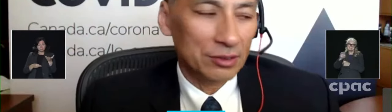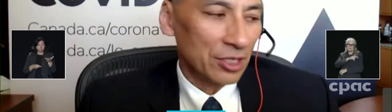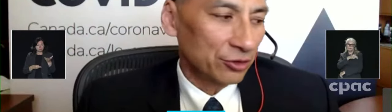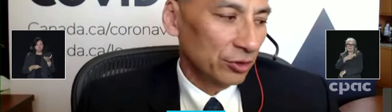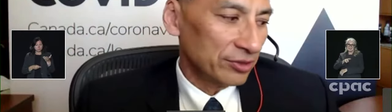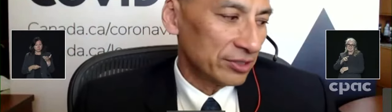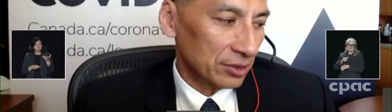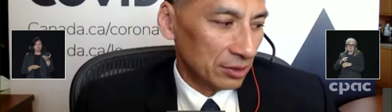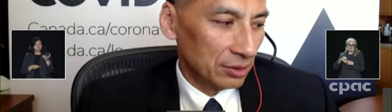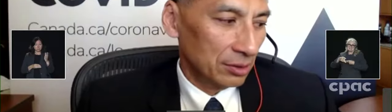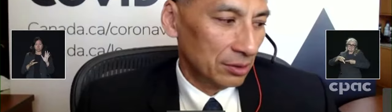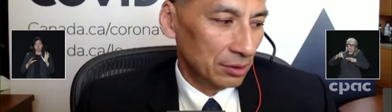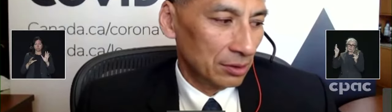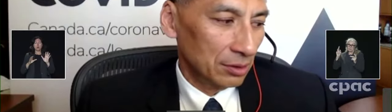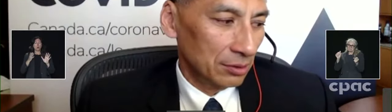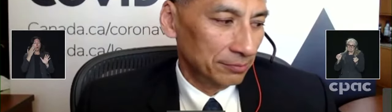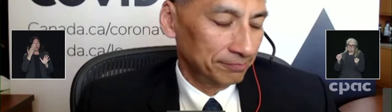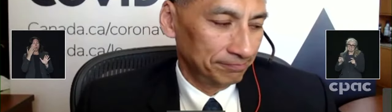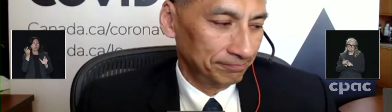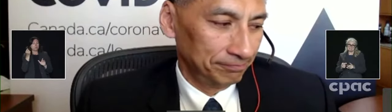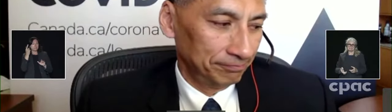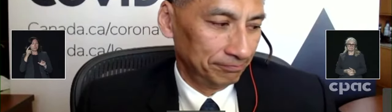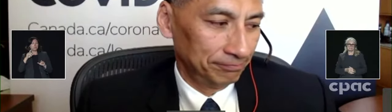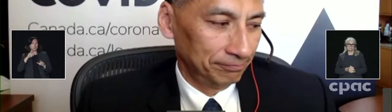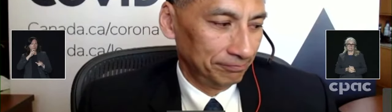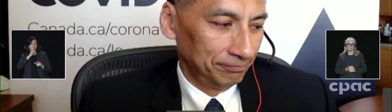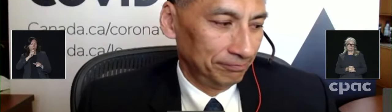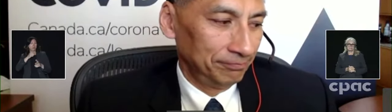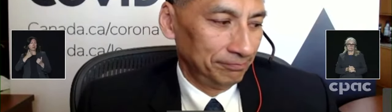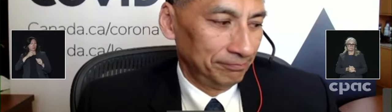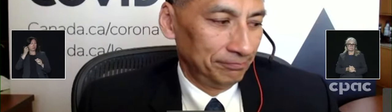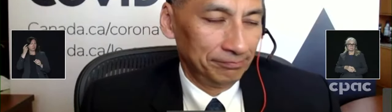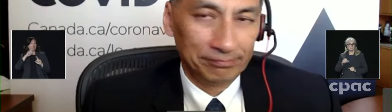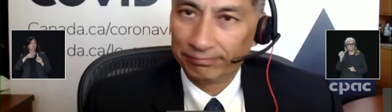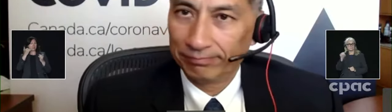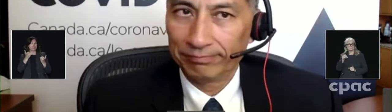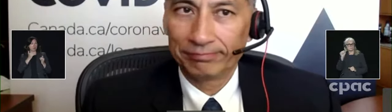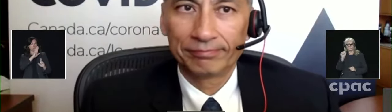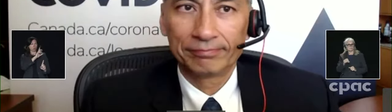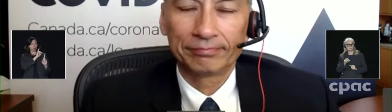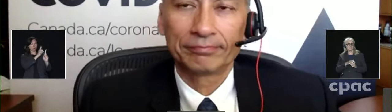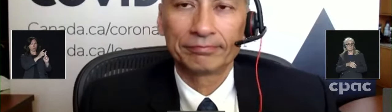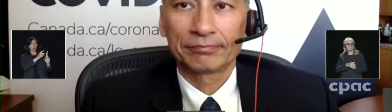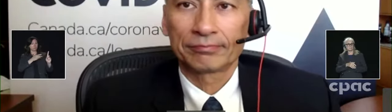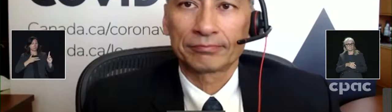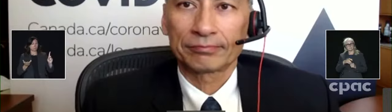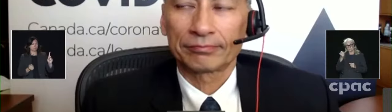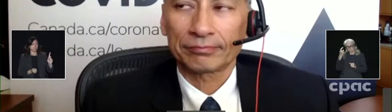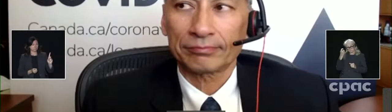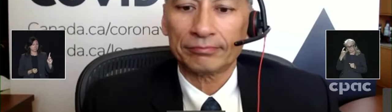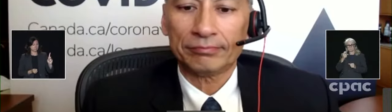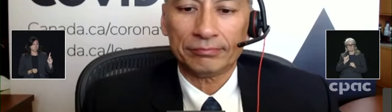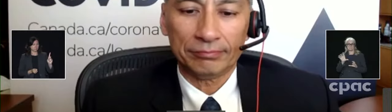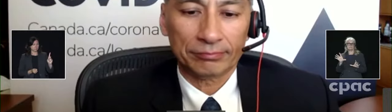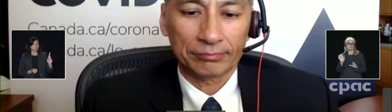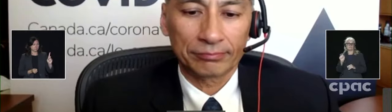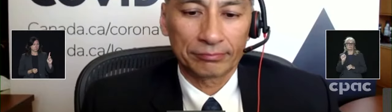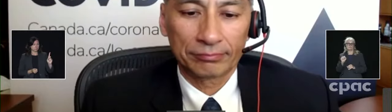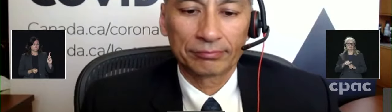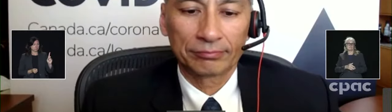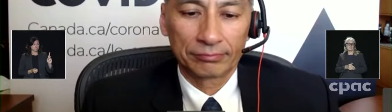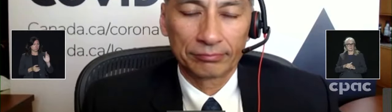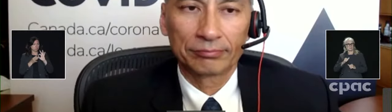I do understand that. I'm trying to understand what the actual target is now that Canada is trying to reach